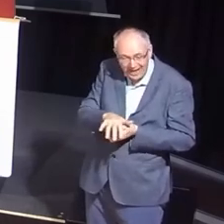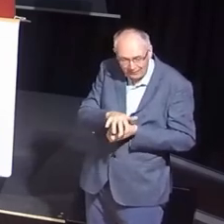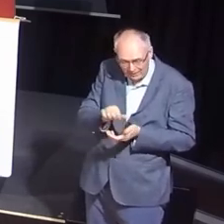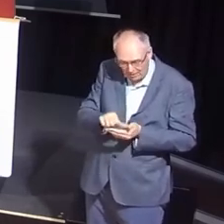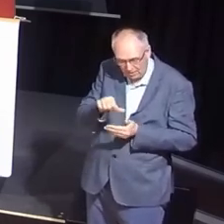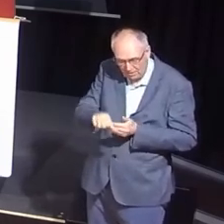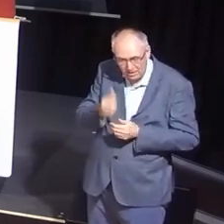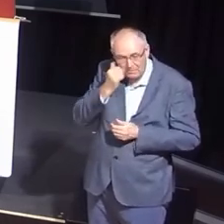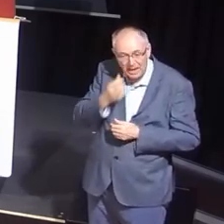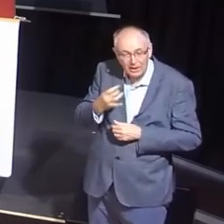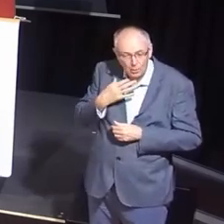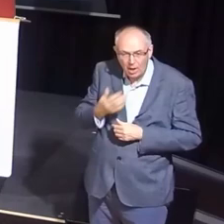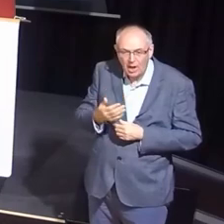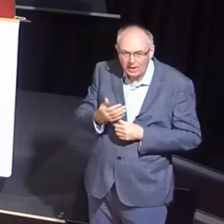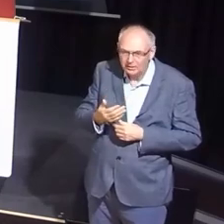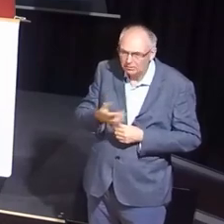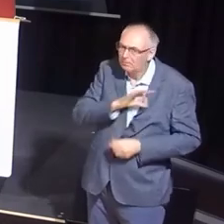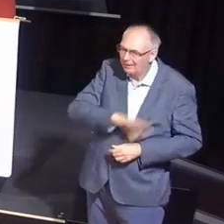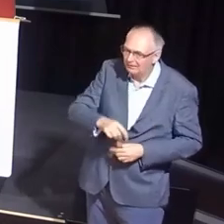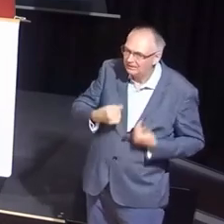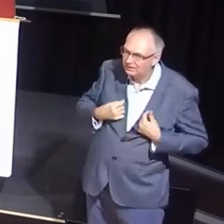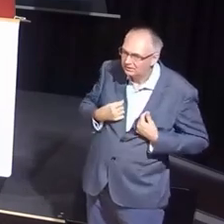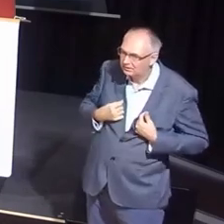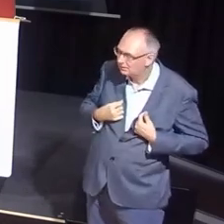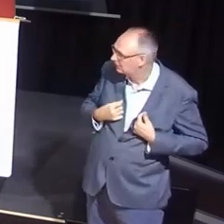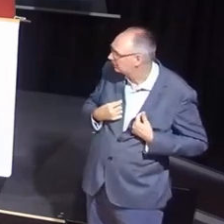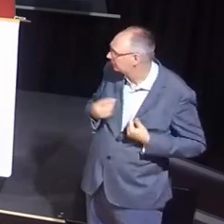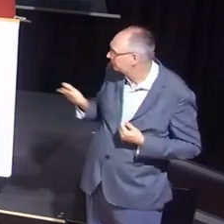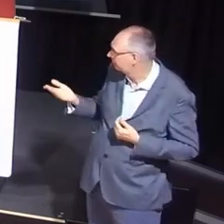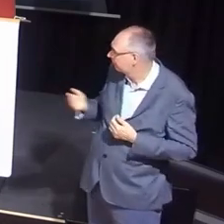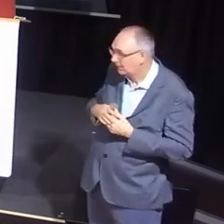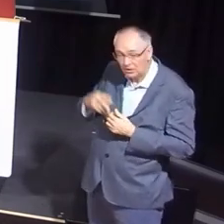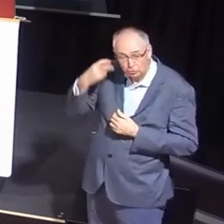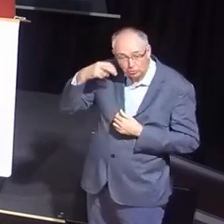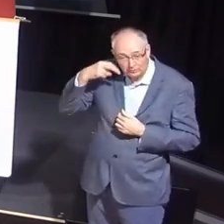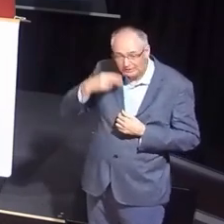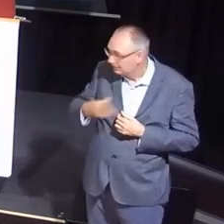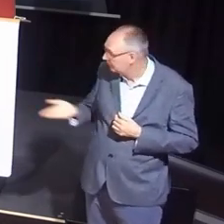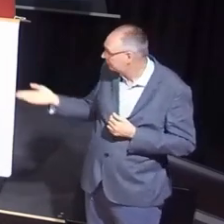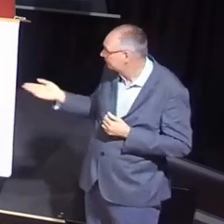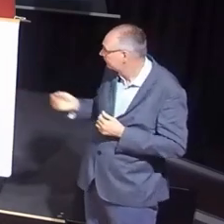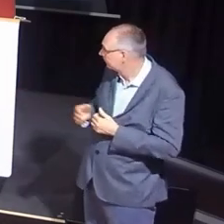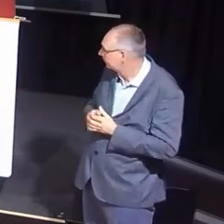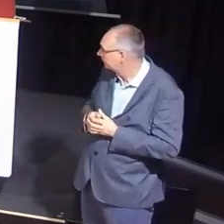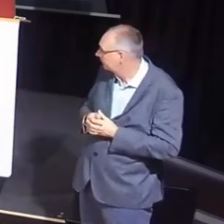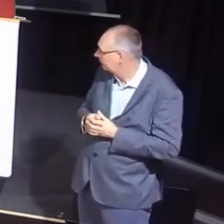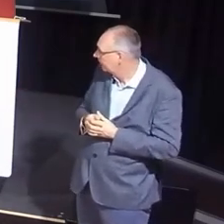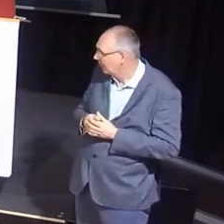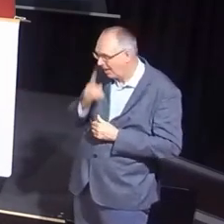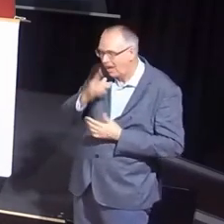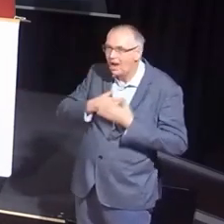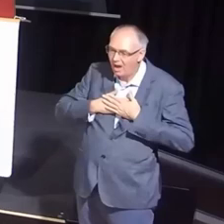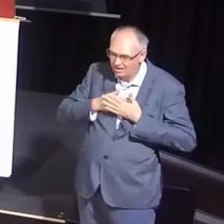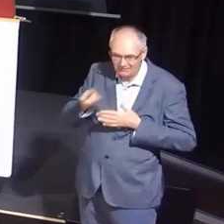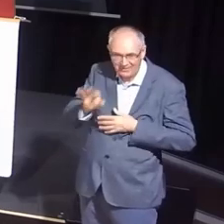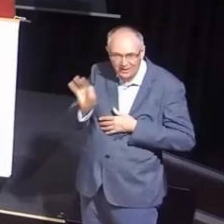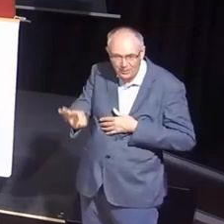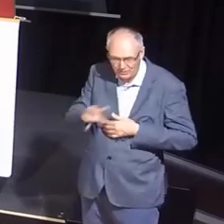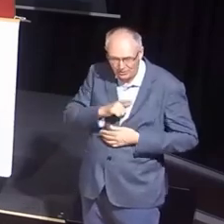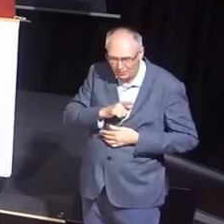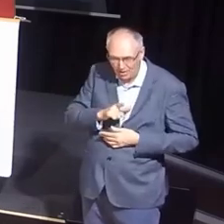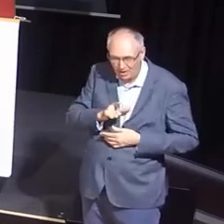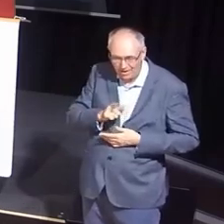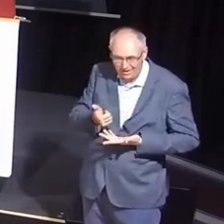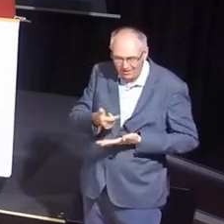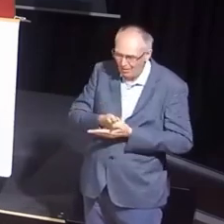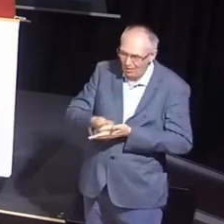would be a lot of benefit to me. Cherry? Yeah, so as Shell said, I love this question because I am the person that always comes